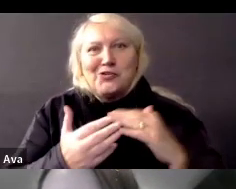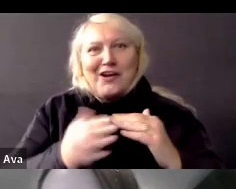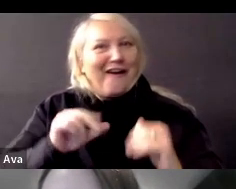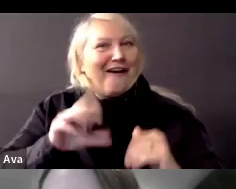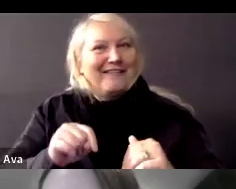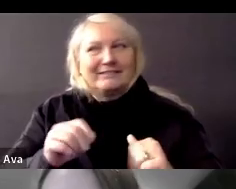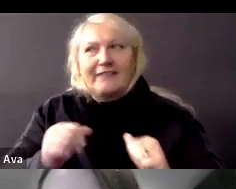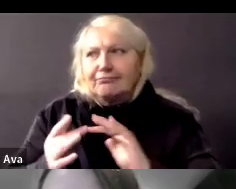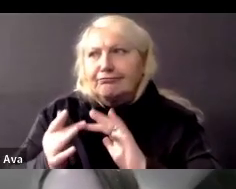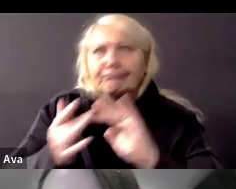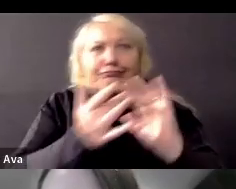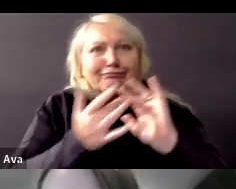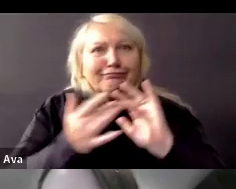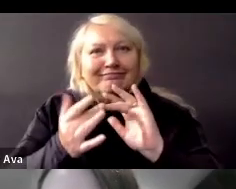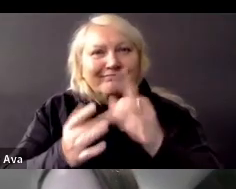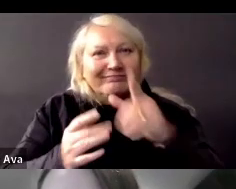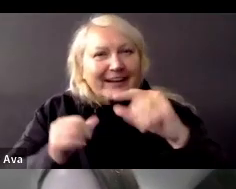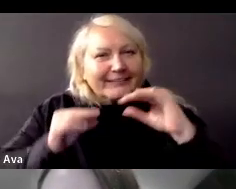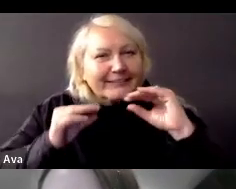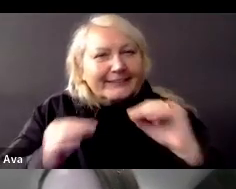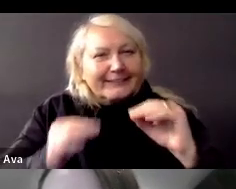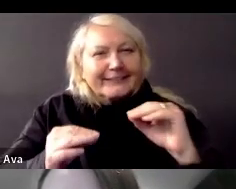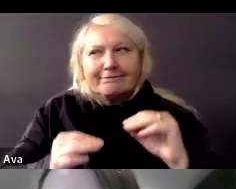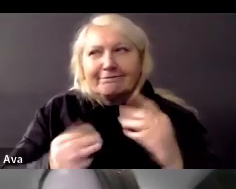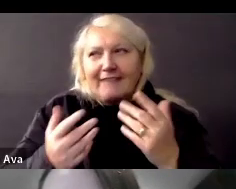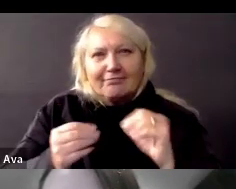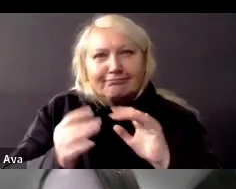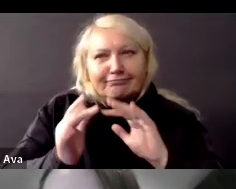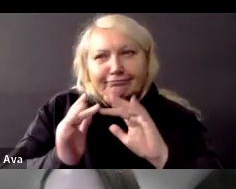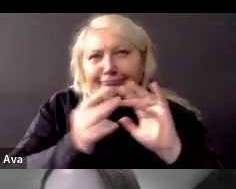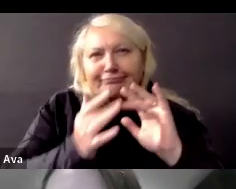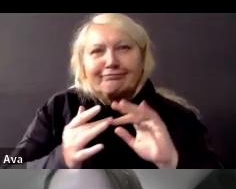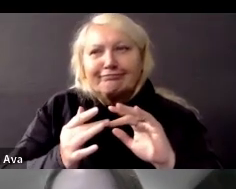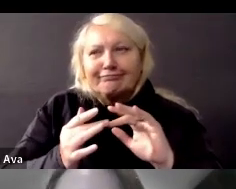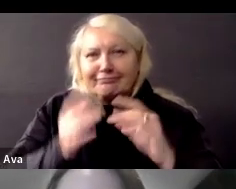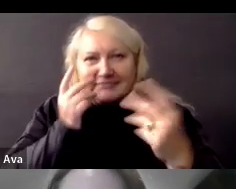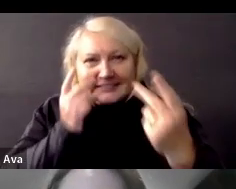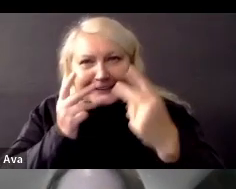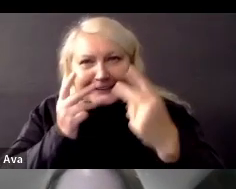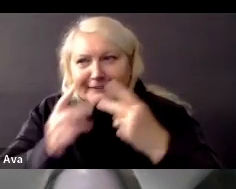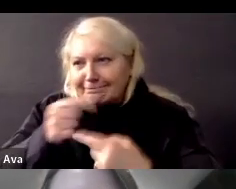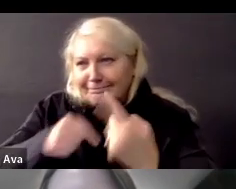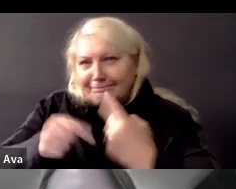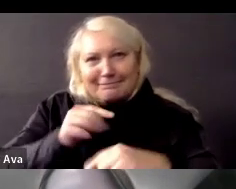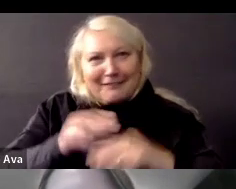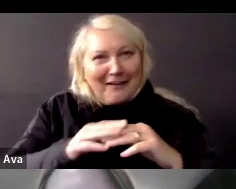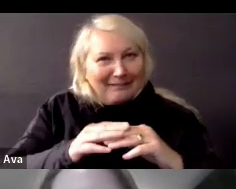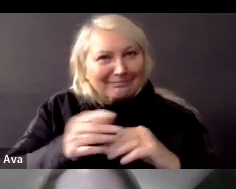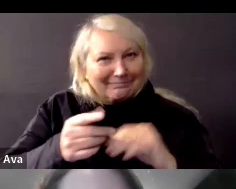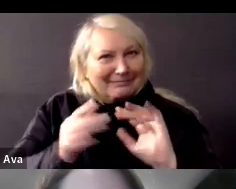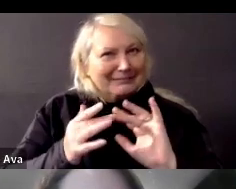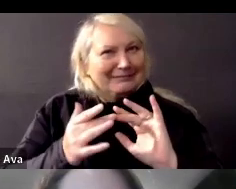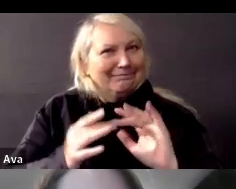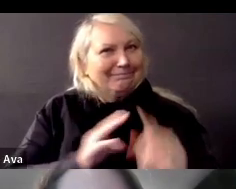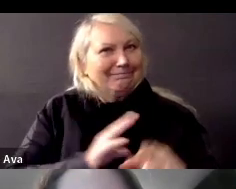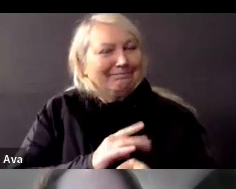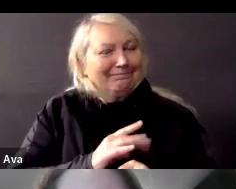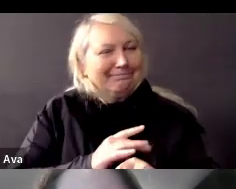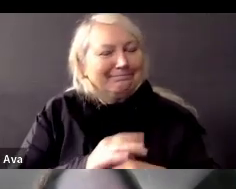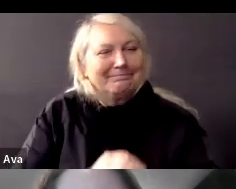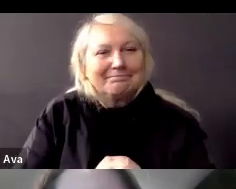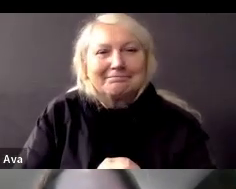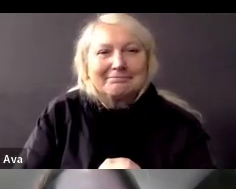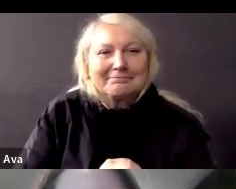community, to be able to teach and connect with people online. And I guess I was just wondering, you